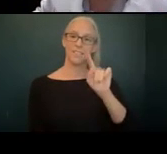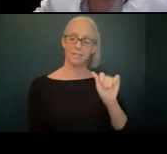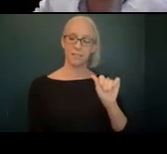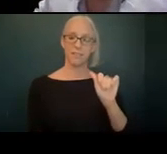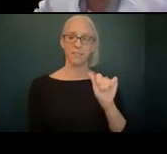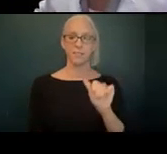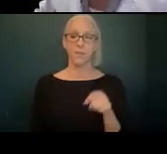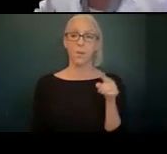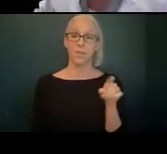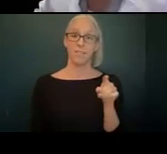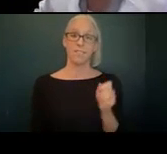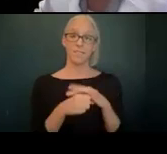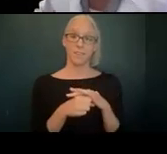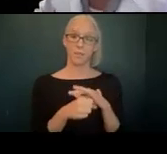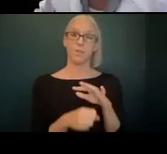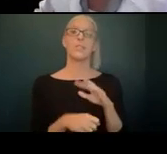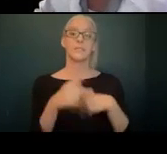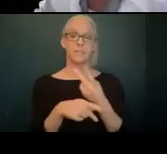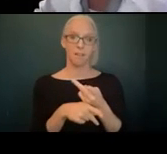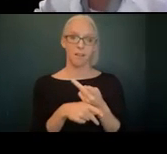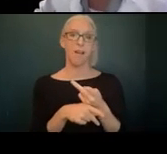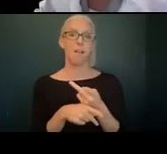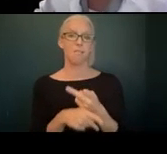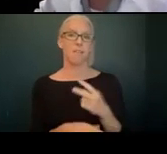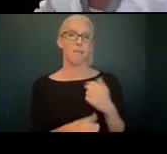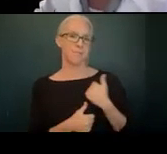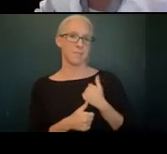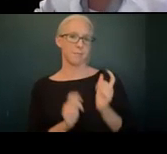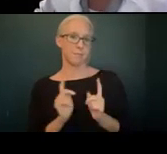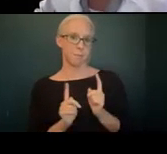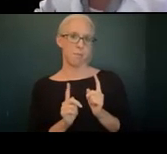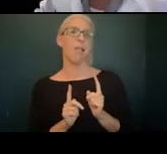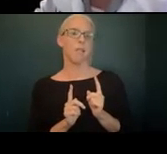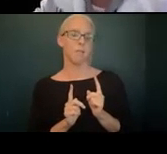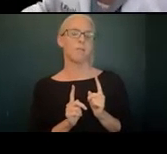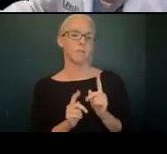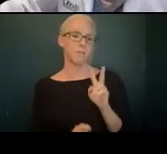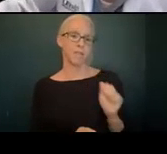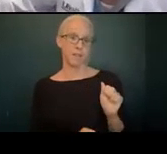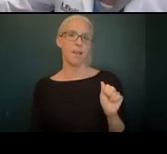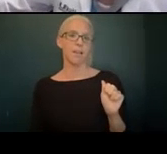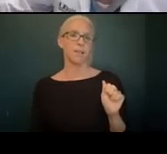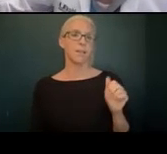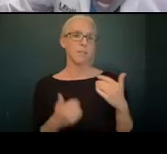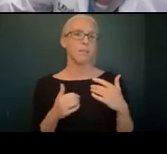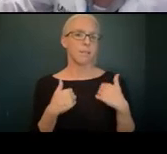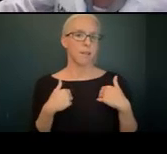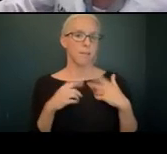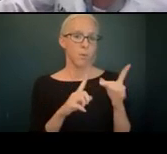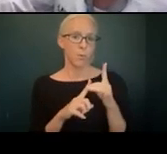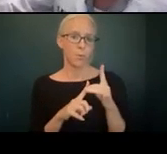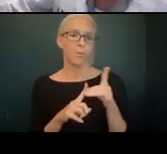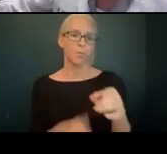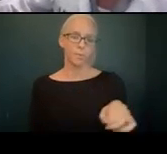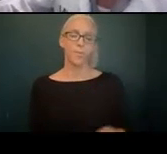was a virus that was circulating among veterans in July and then August. And this is how effective the vaccine was. And now this is the point when